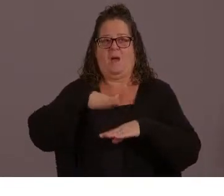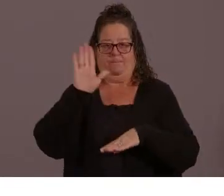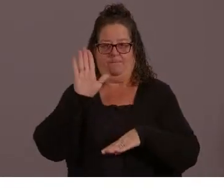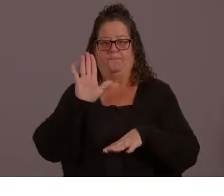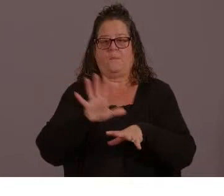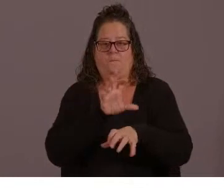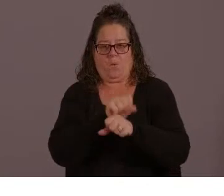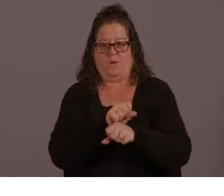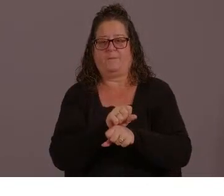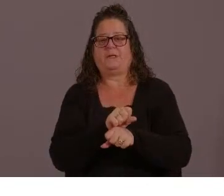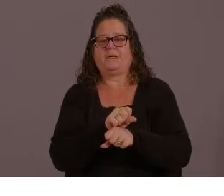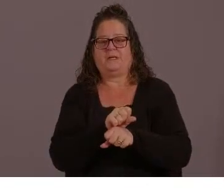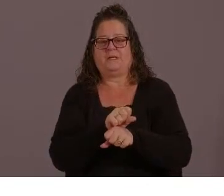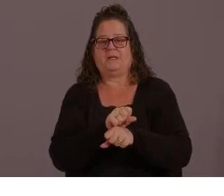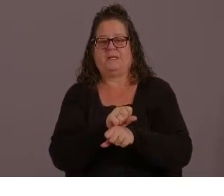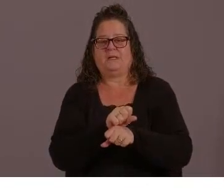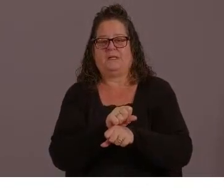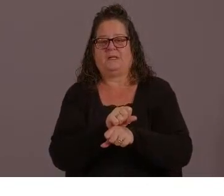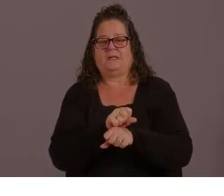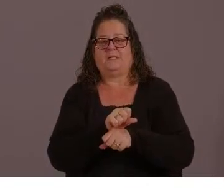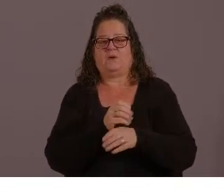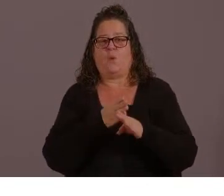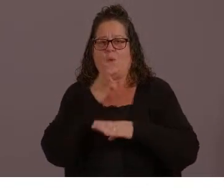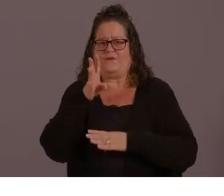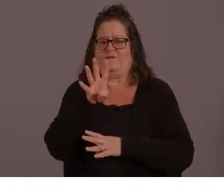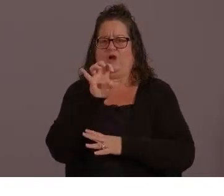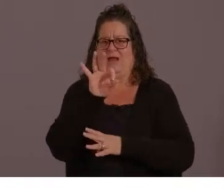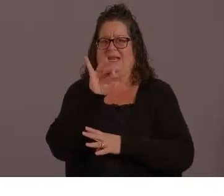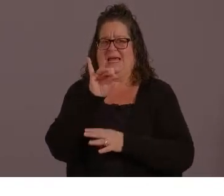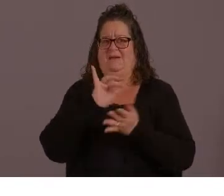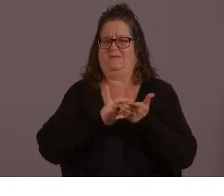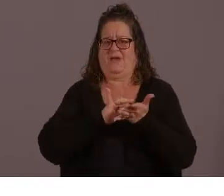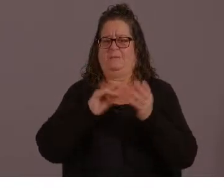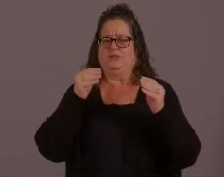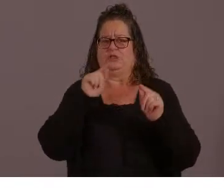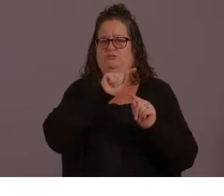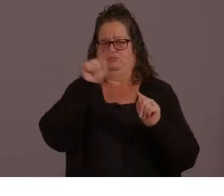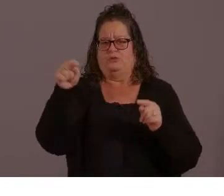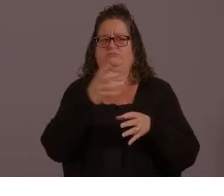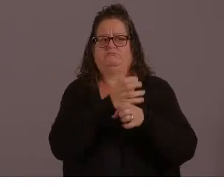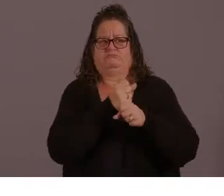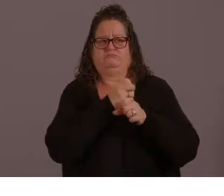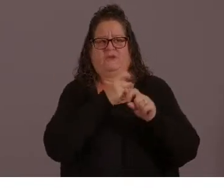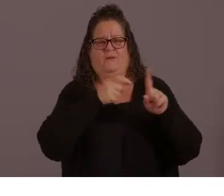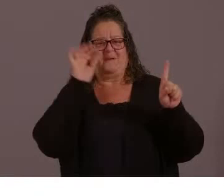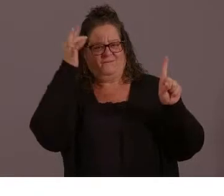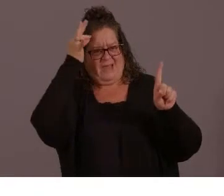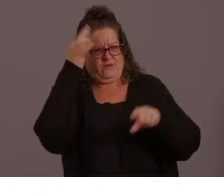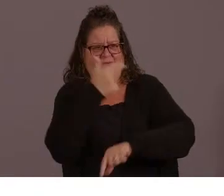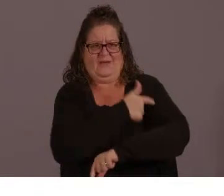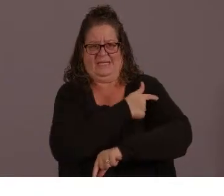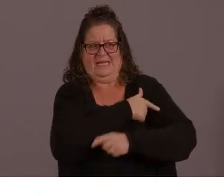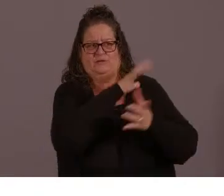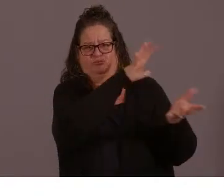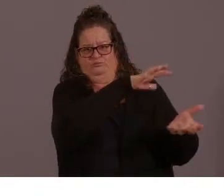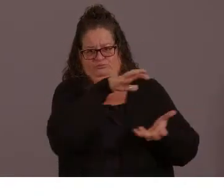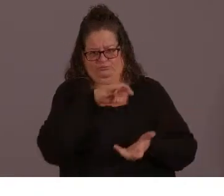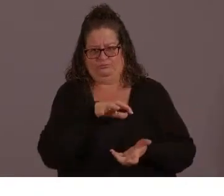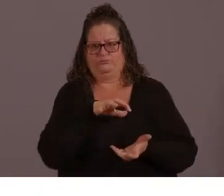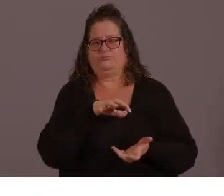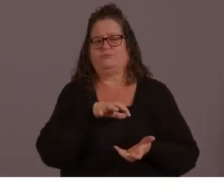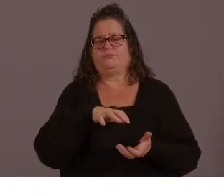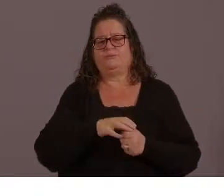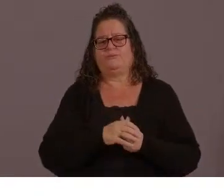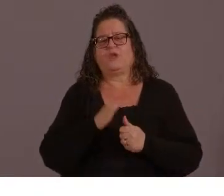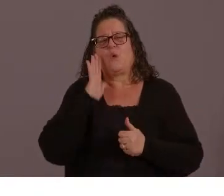490 pharmacies are receiving a limited federal allocation. We will continue to add retail pharmacy